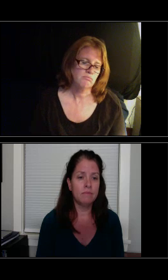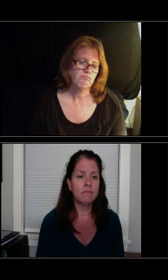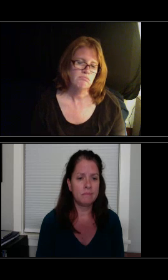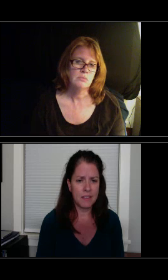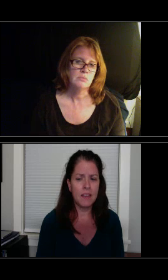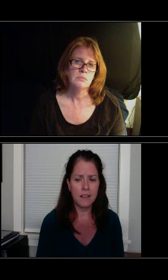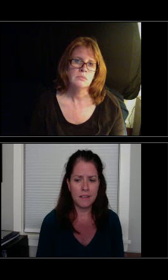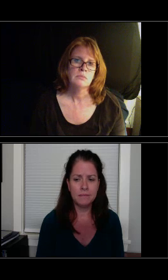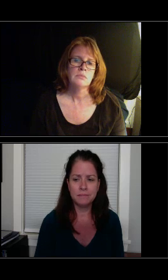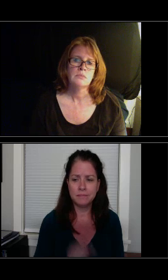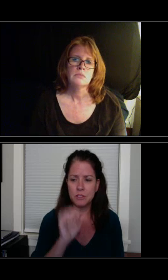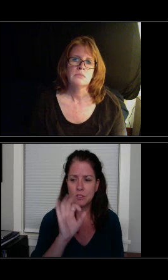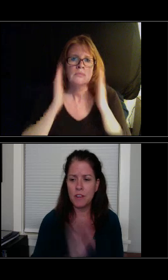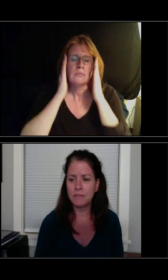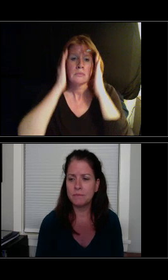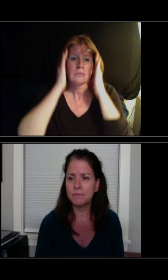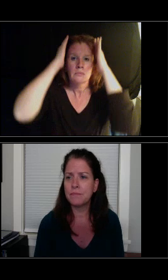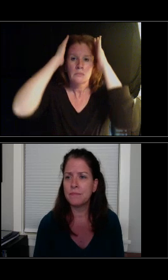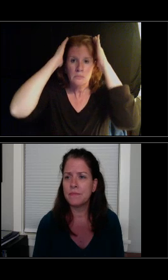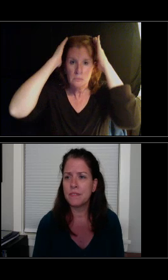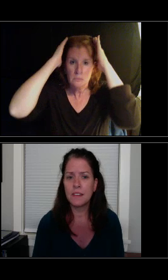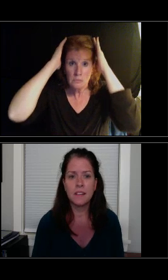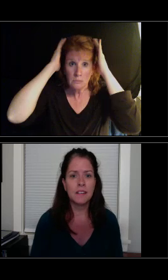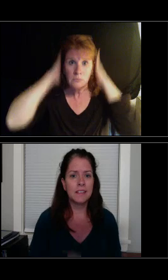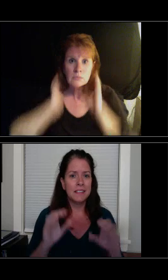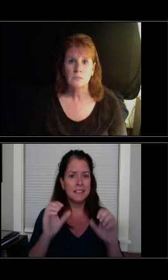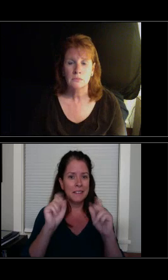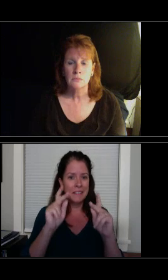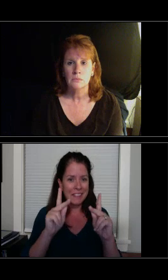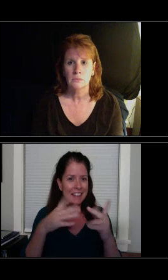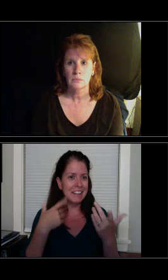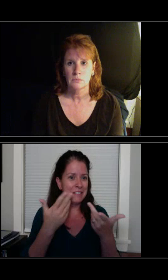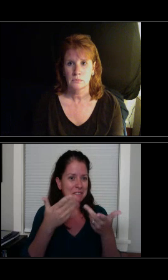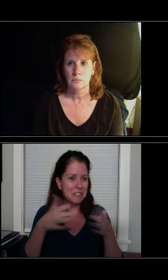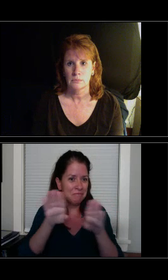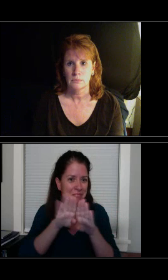we want the person that knows most about that topic.